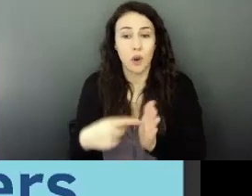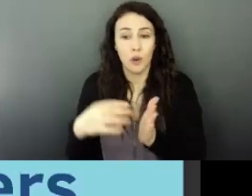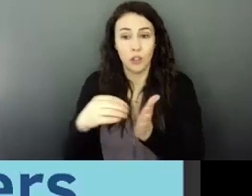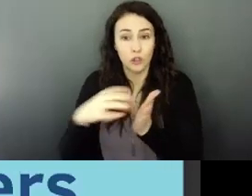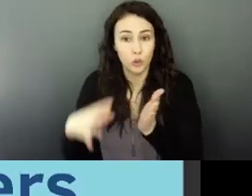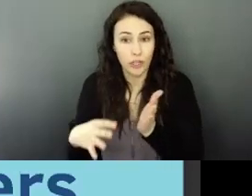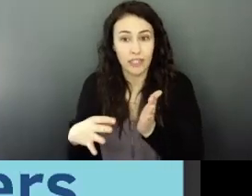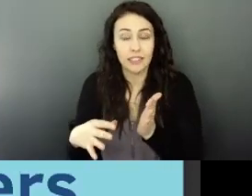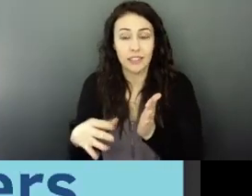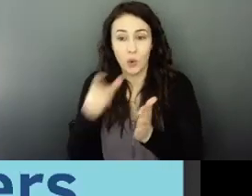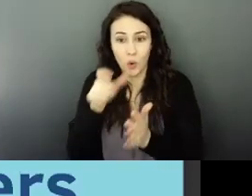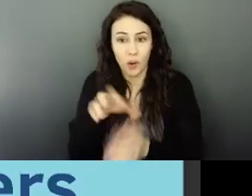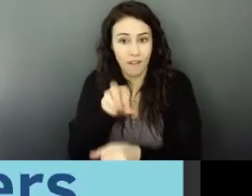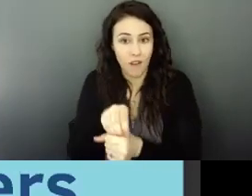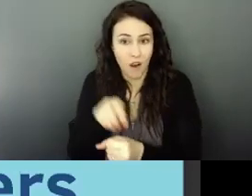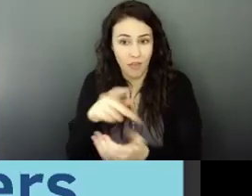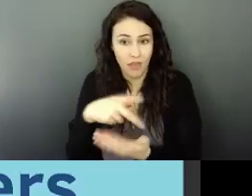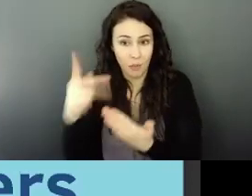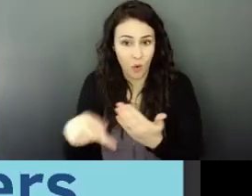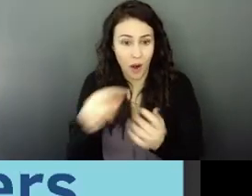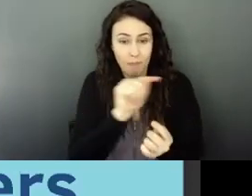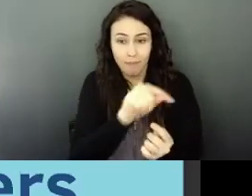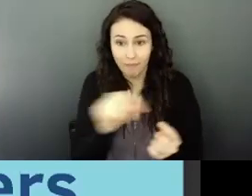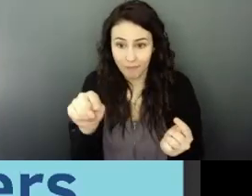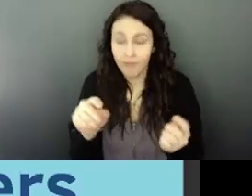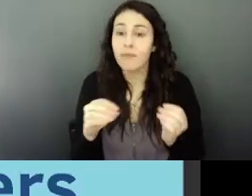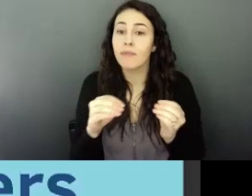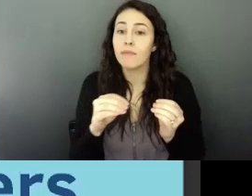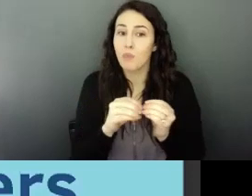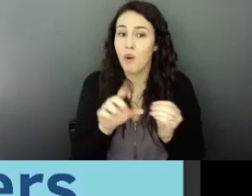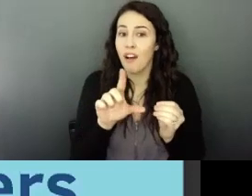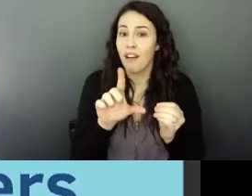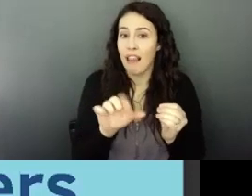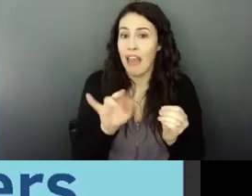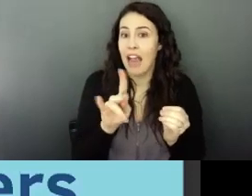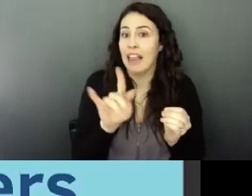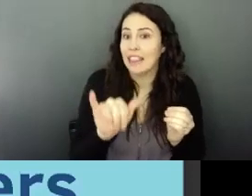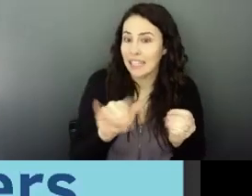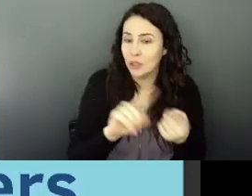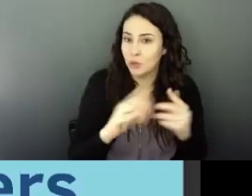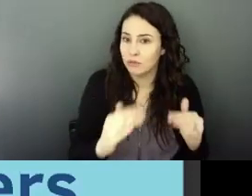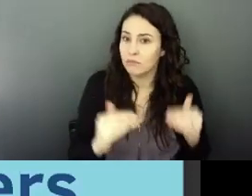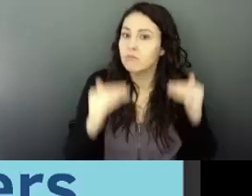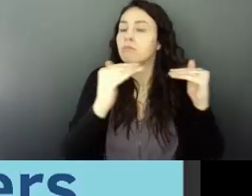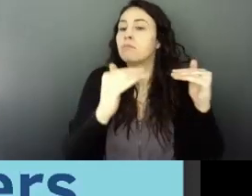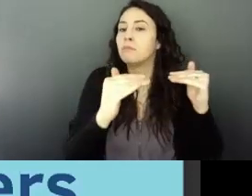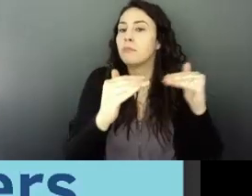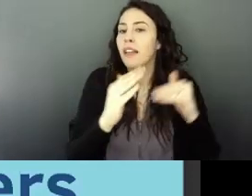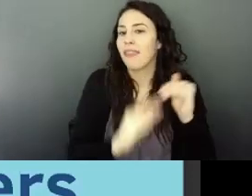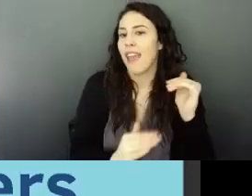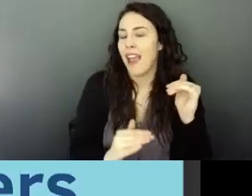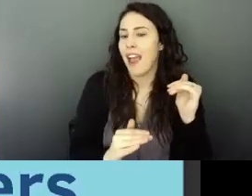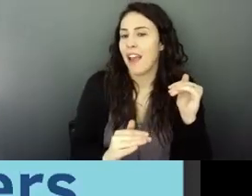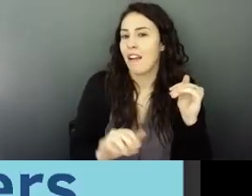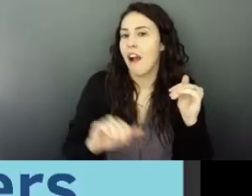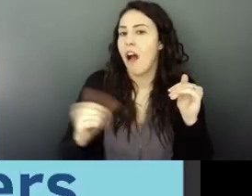these programs are much more likely to get promoted than their counterparts that